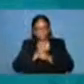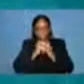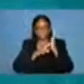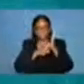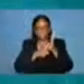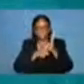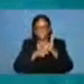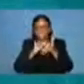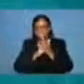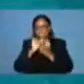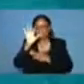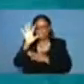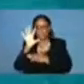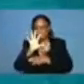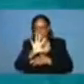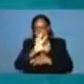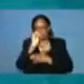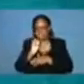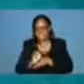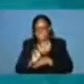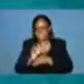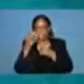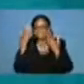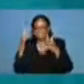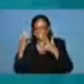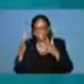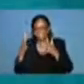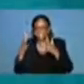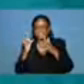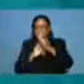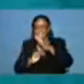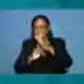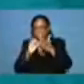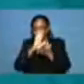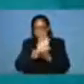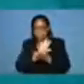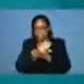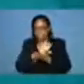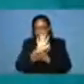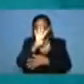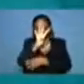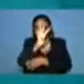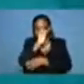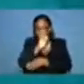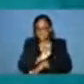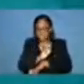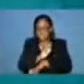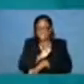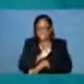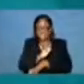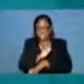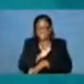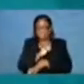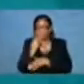that 55% of the labor force completed secondary school. 4% had schooling only to the